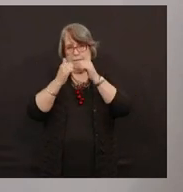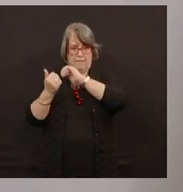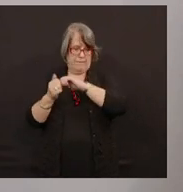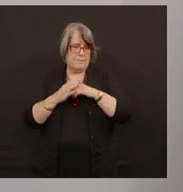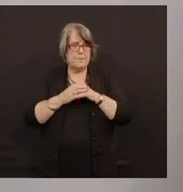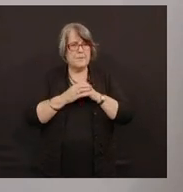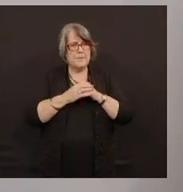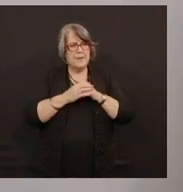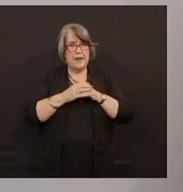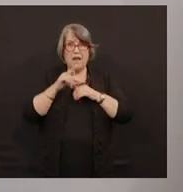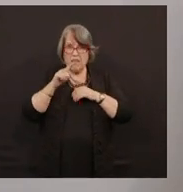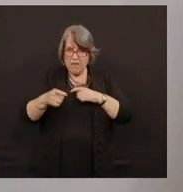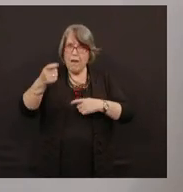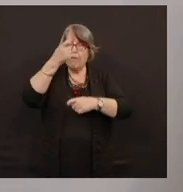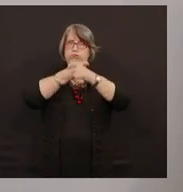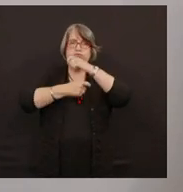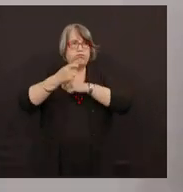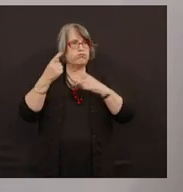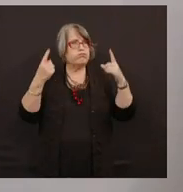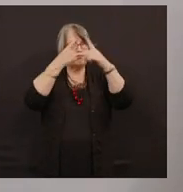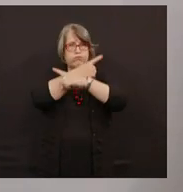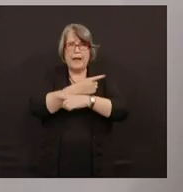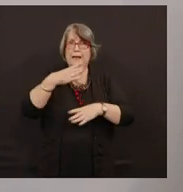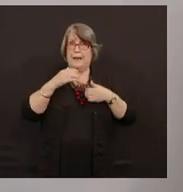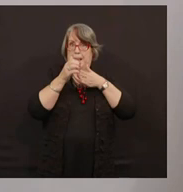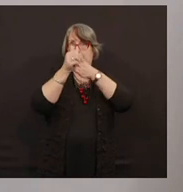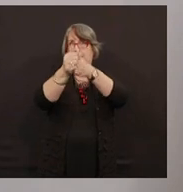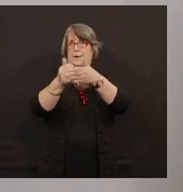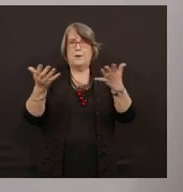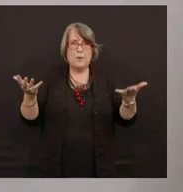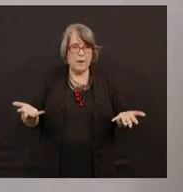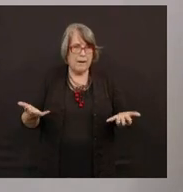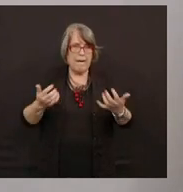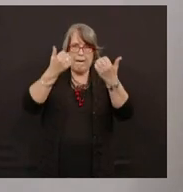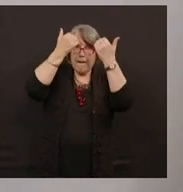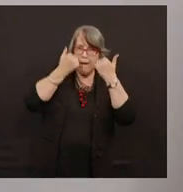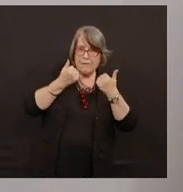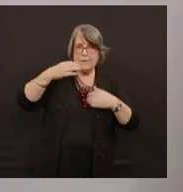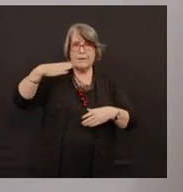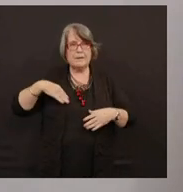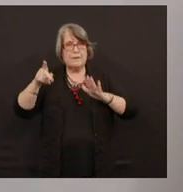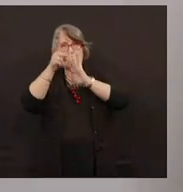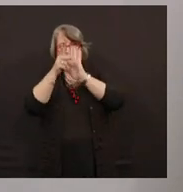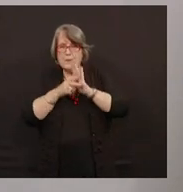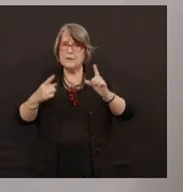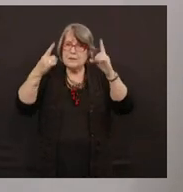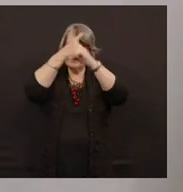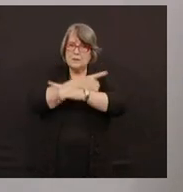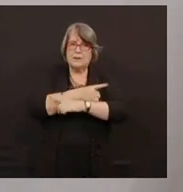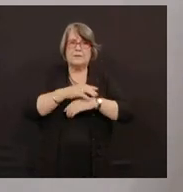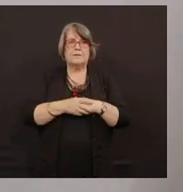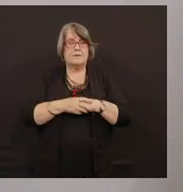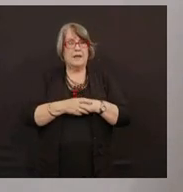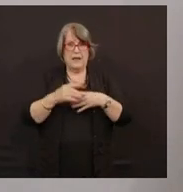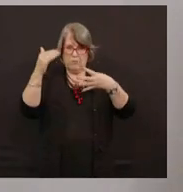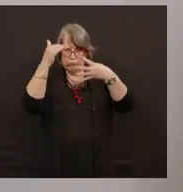Now that's transformative, and it requires leadership, it requires evidence, it requires policy change, and all of those